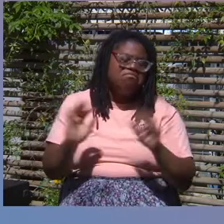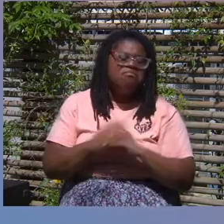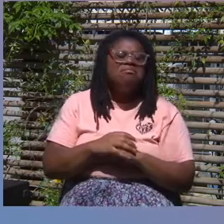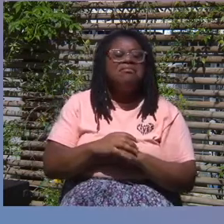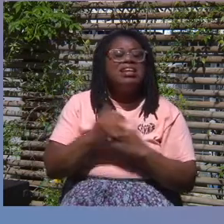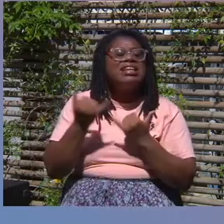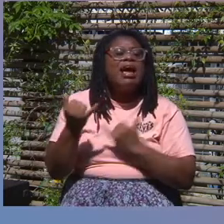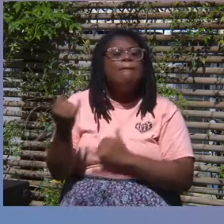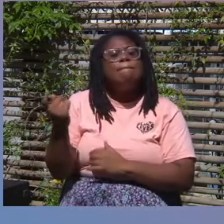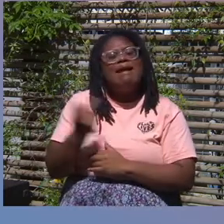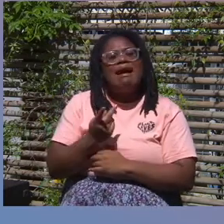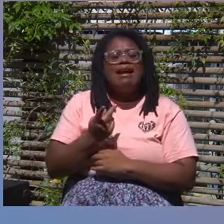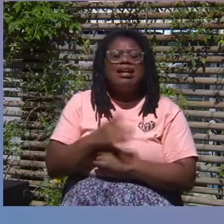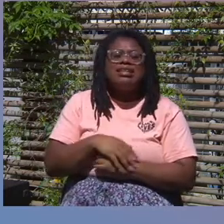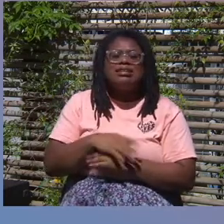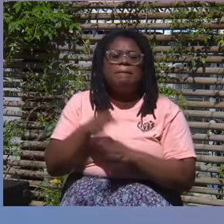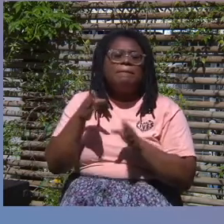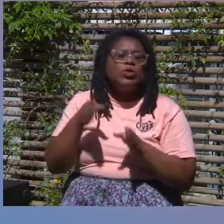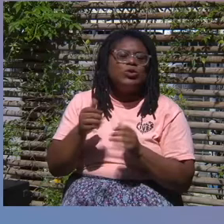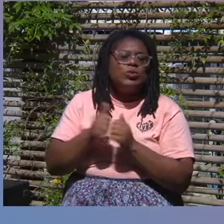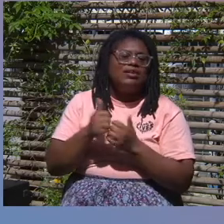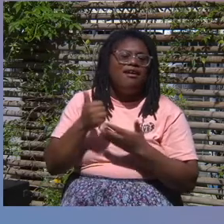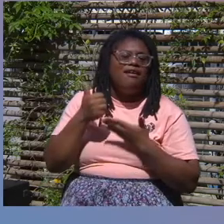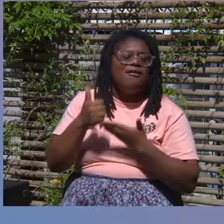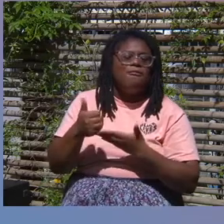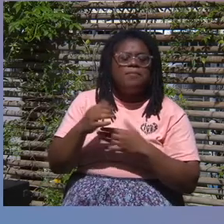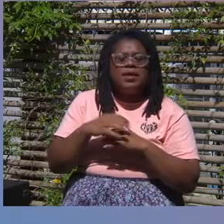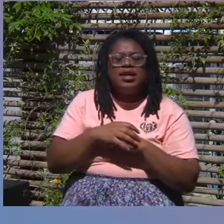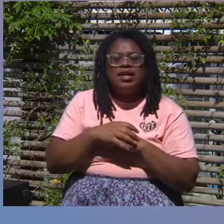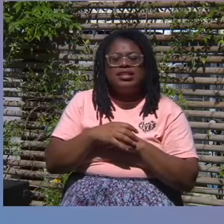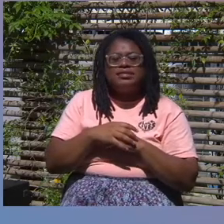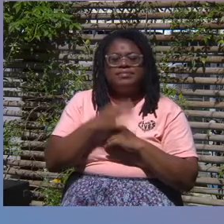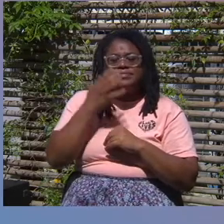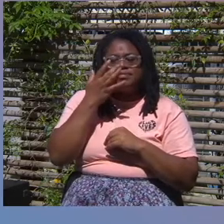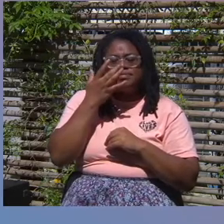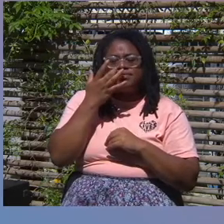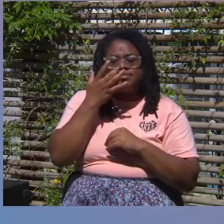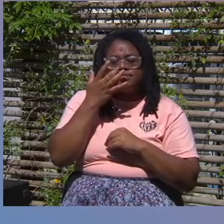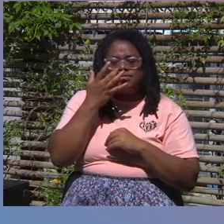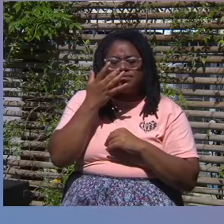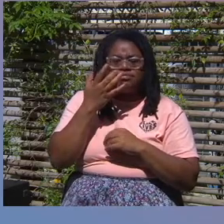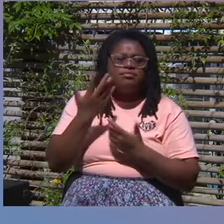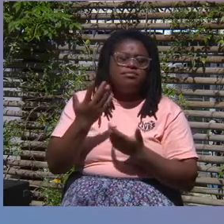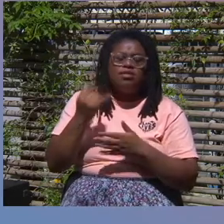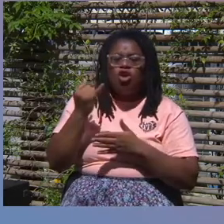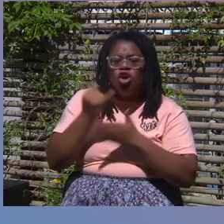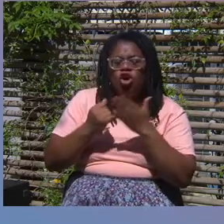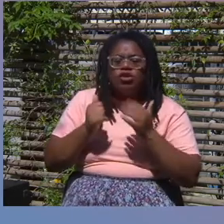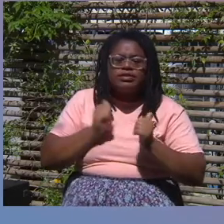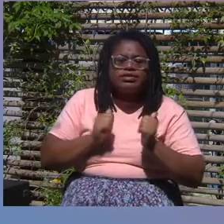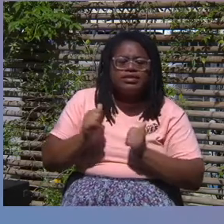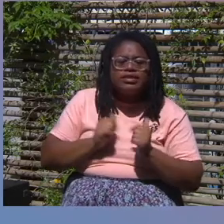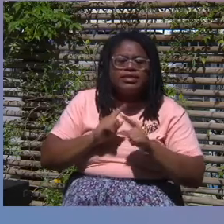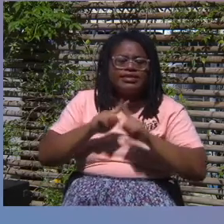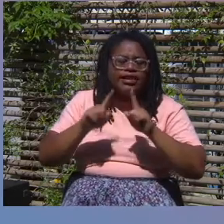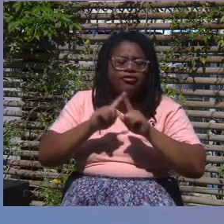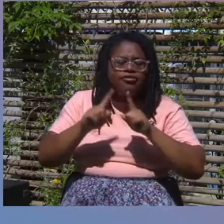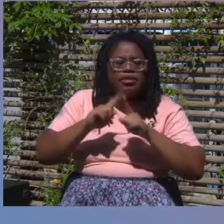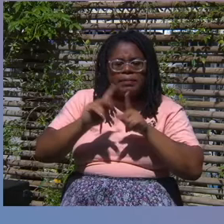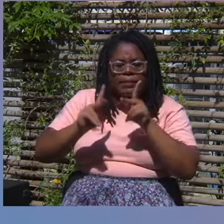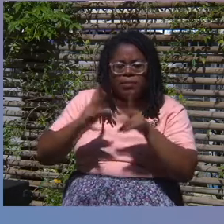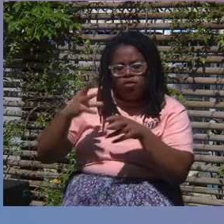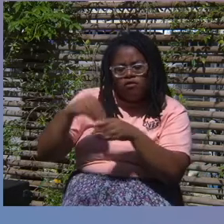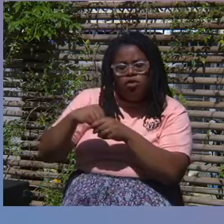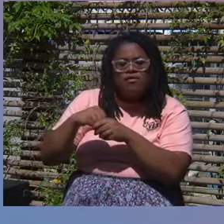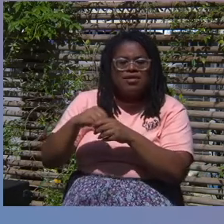And so now we're back with the help of, you know, certainly the Rhymes Performing Arts and Shonda and Wallace Sandenberg